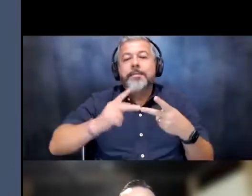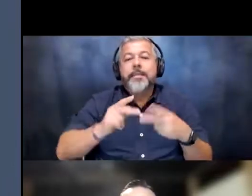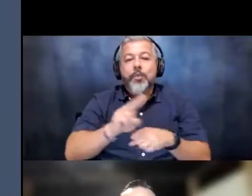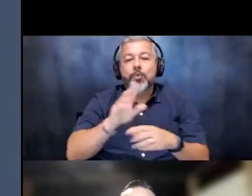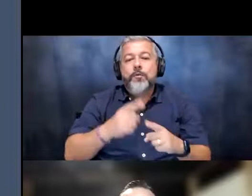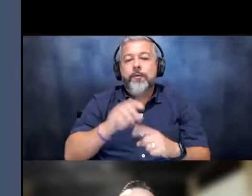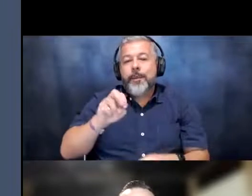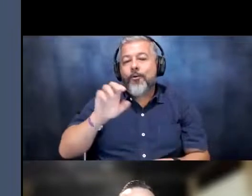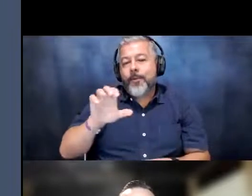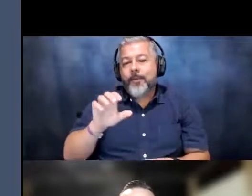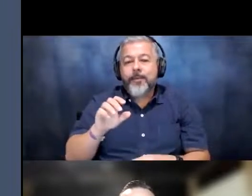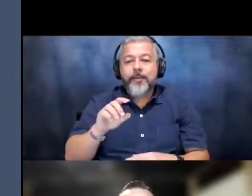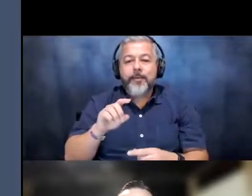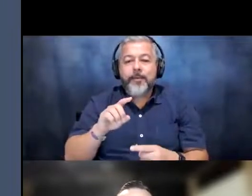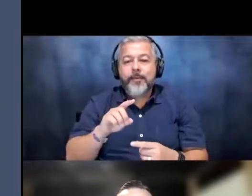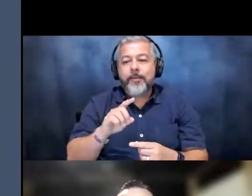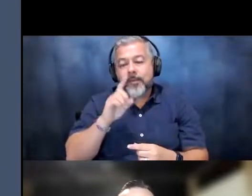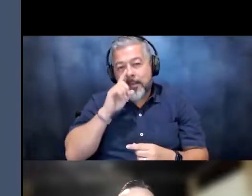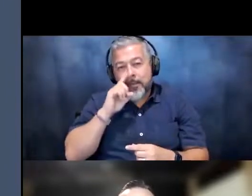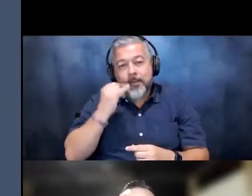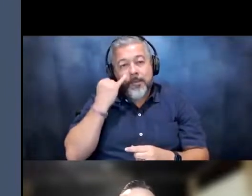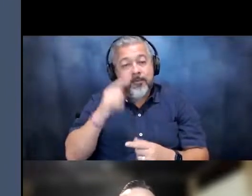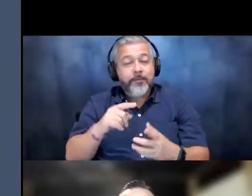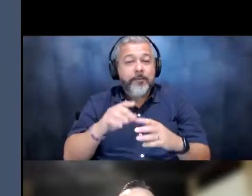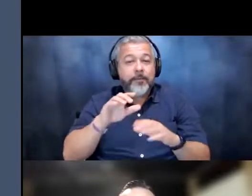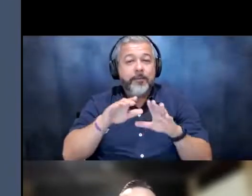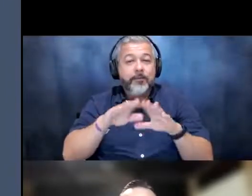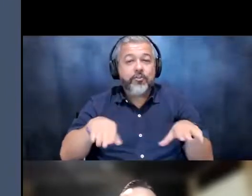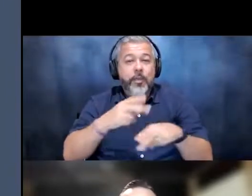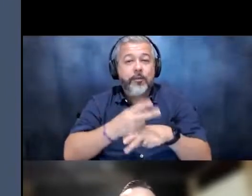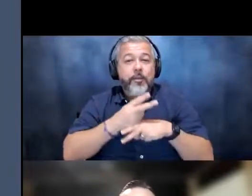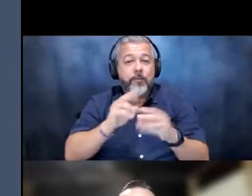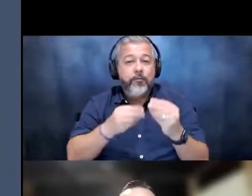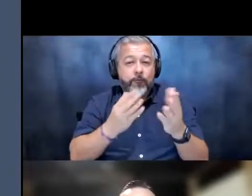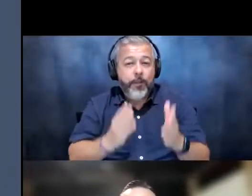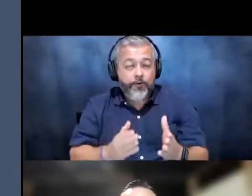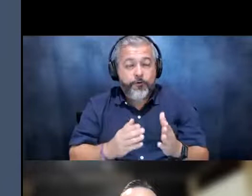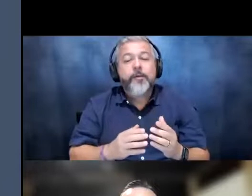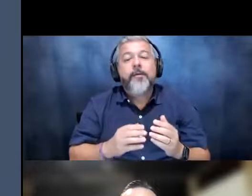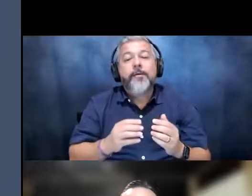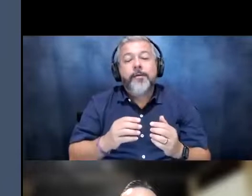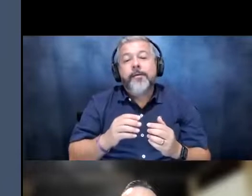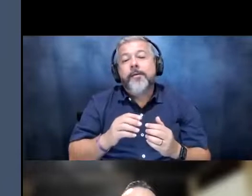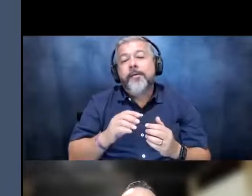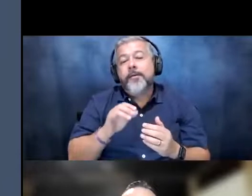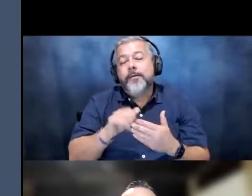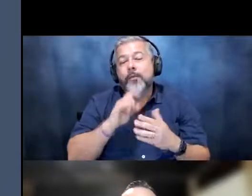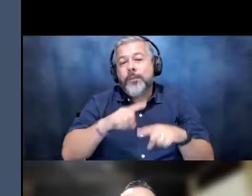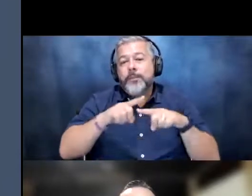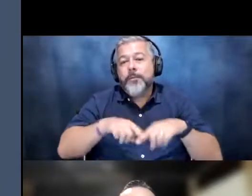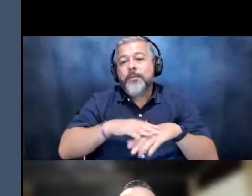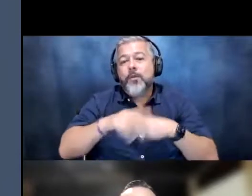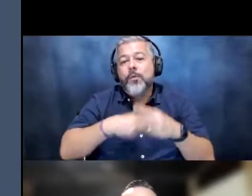customer of the Calspark system? If this is a childcare provider, that is a large term that has many different customer needs depending on what kind of